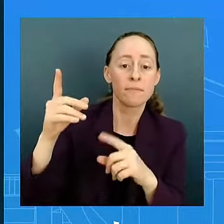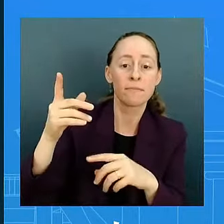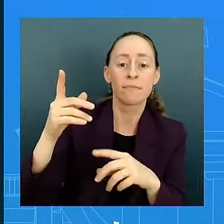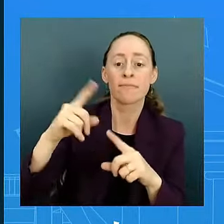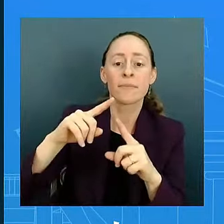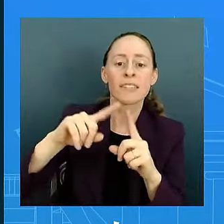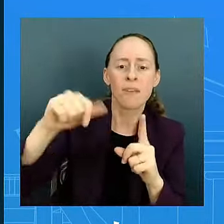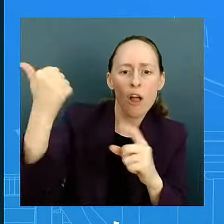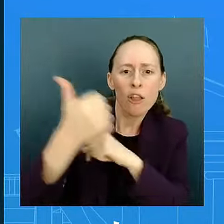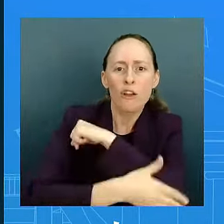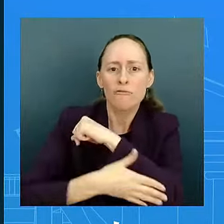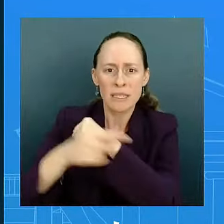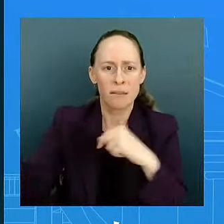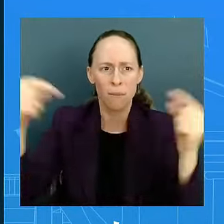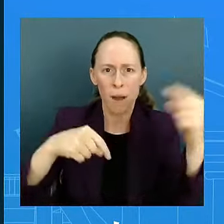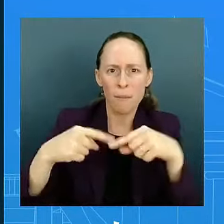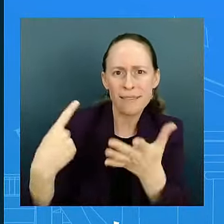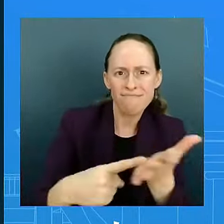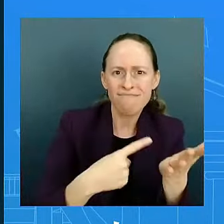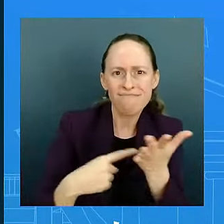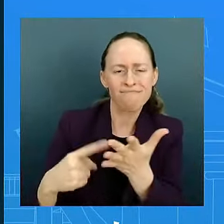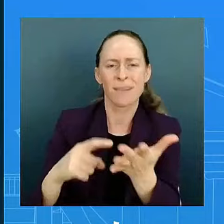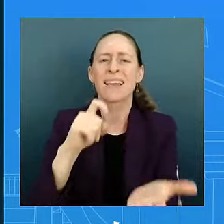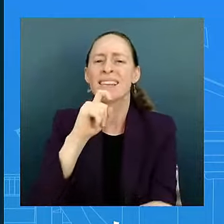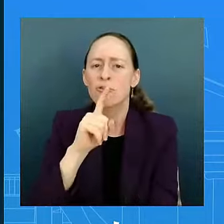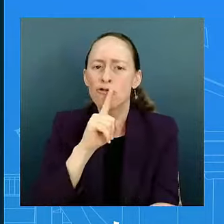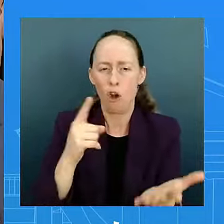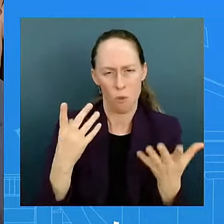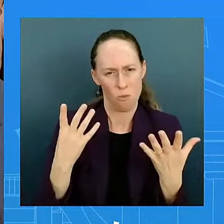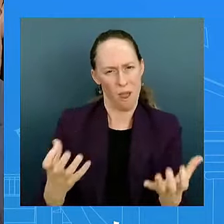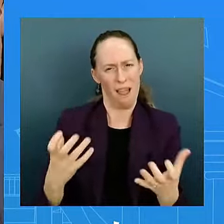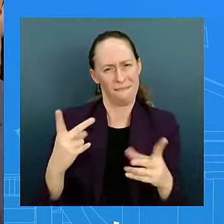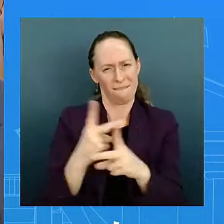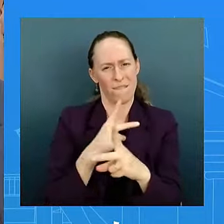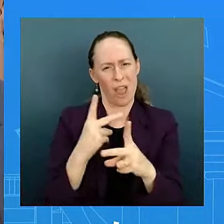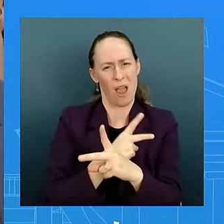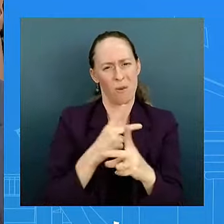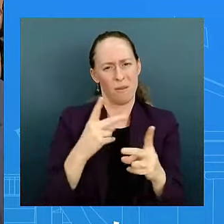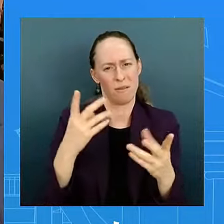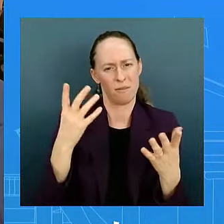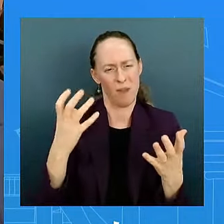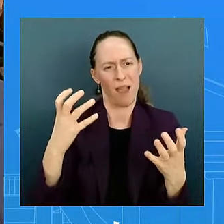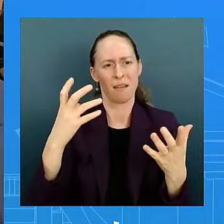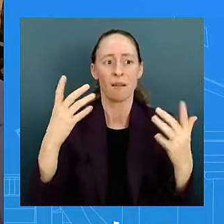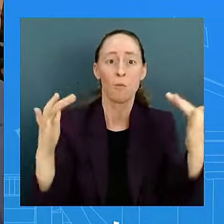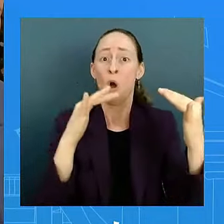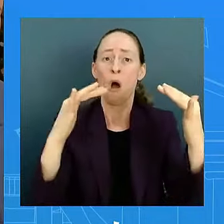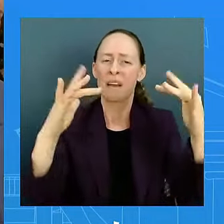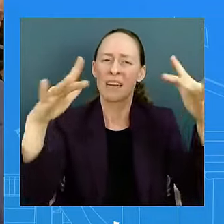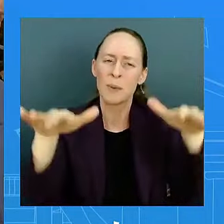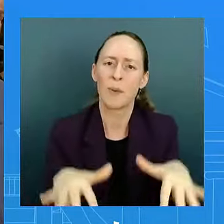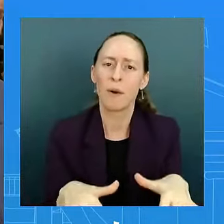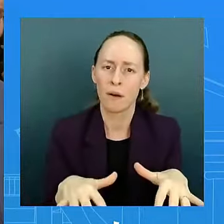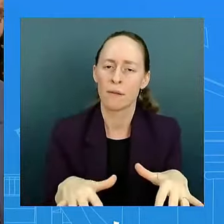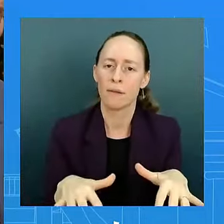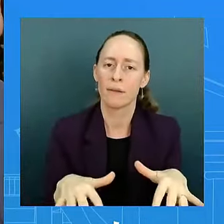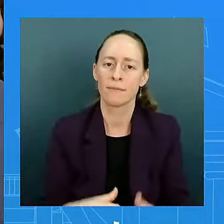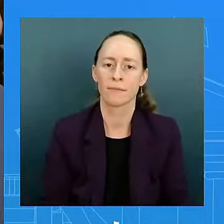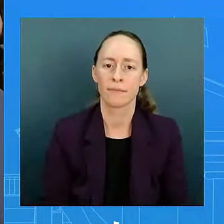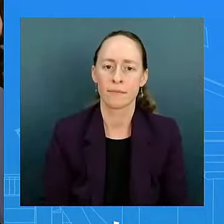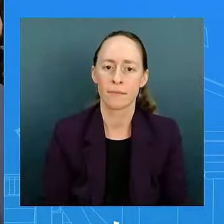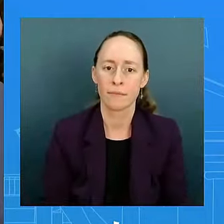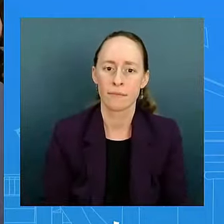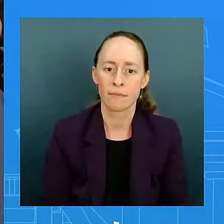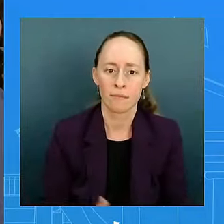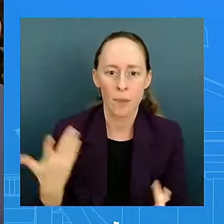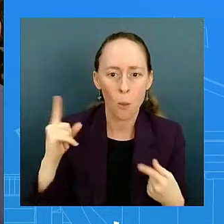doing, is trying to make sure that we de-escalate tensions. So we expect to see him this week? Because I know you guys haven't been putting out the schedule. We've been getting it